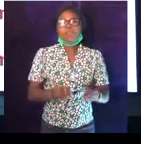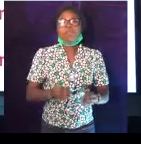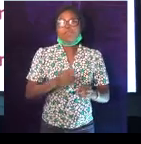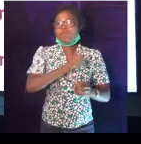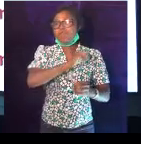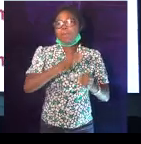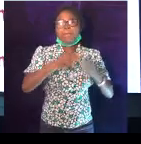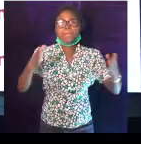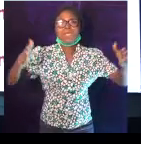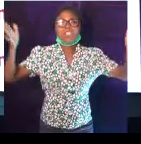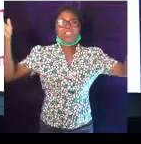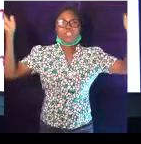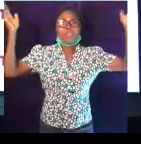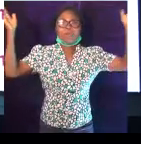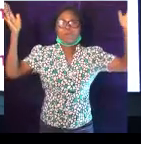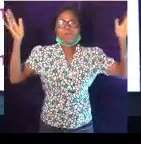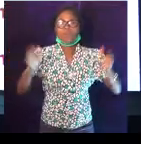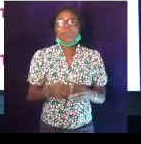a big cheer.